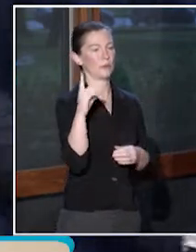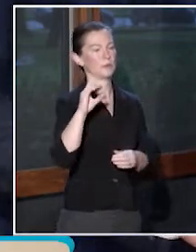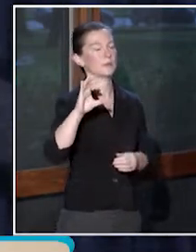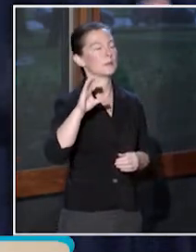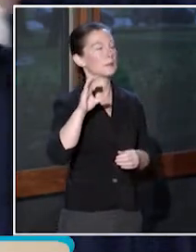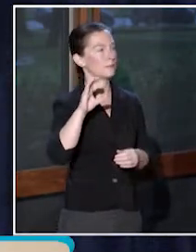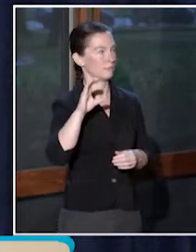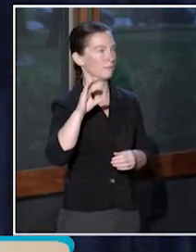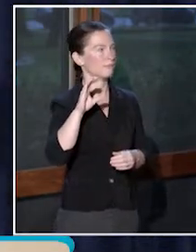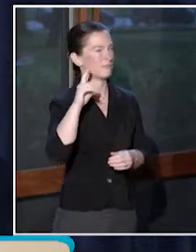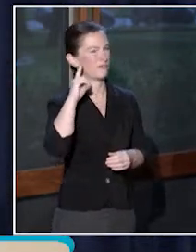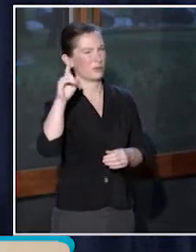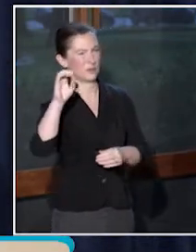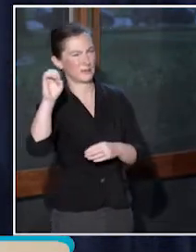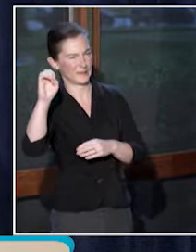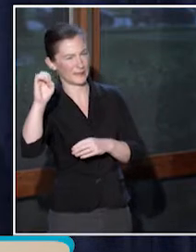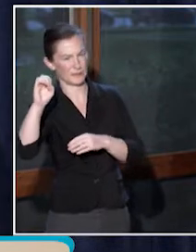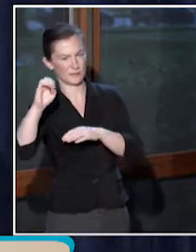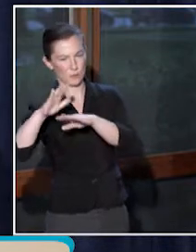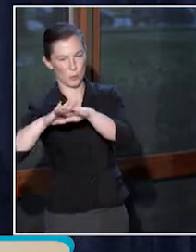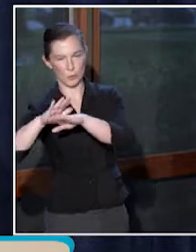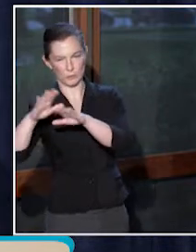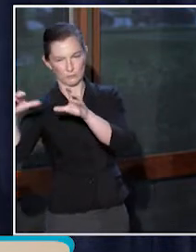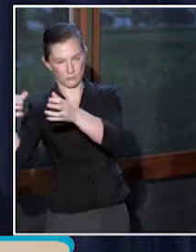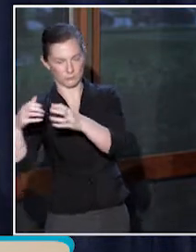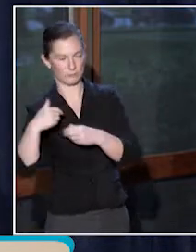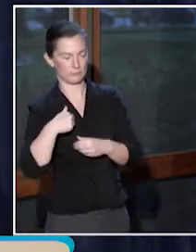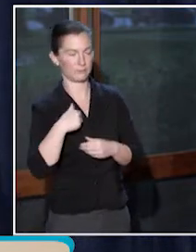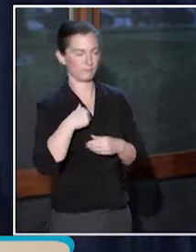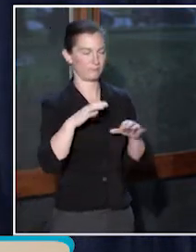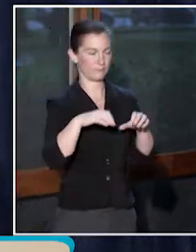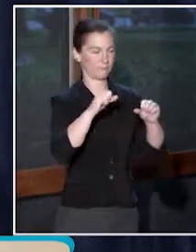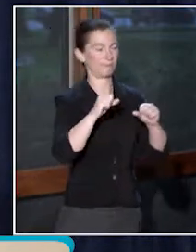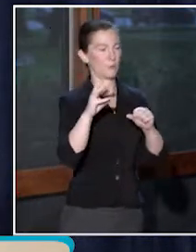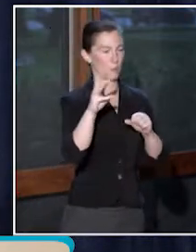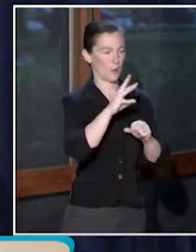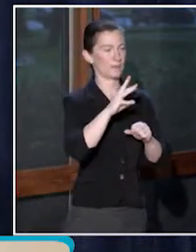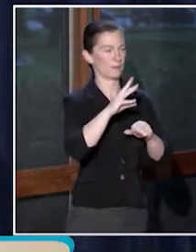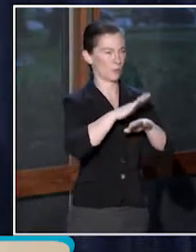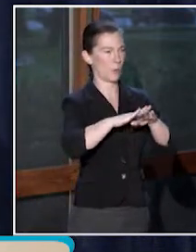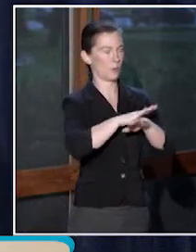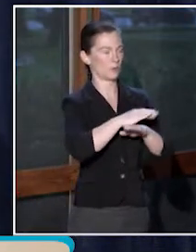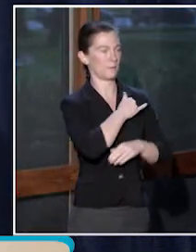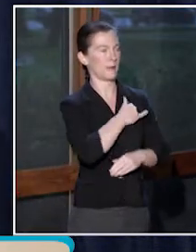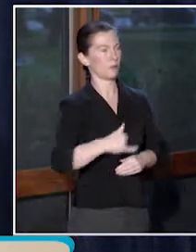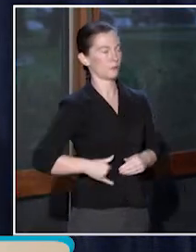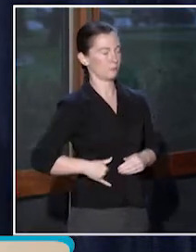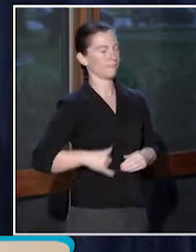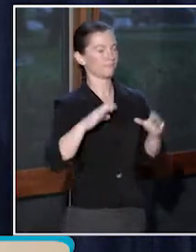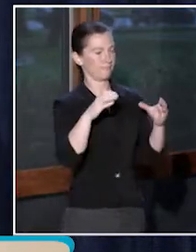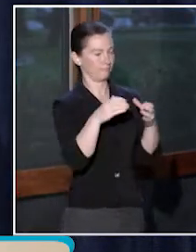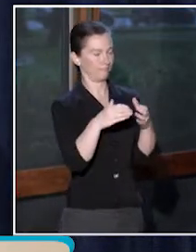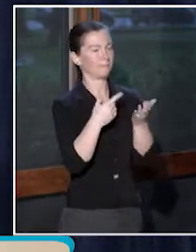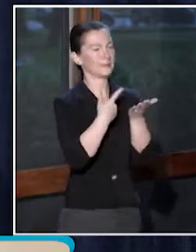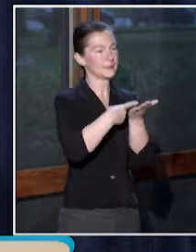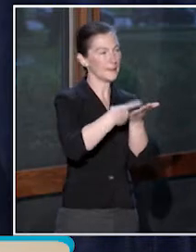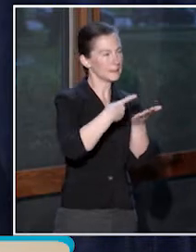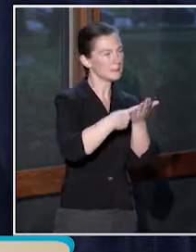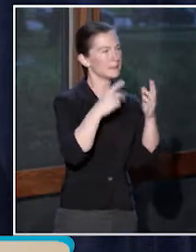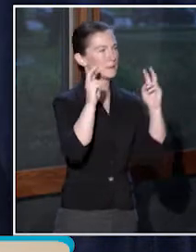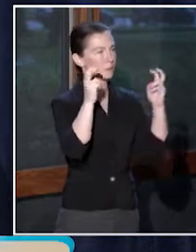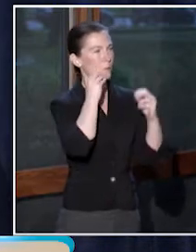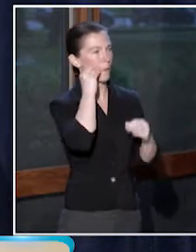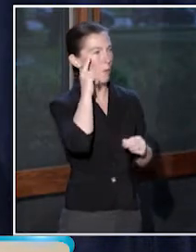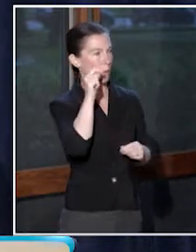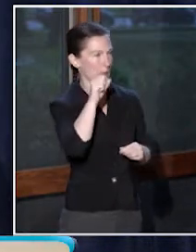of Mayors. I convened the West Coast mayors, and we were there to talk about the issue of